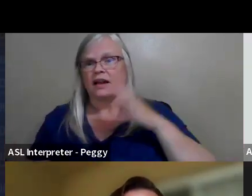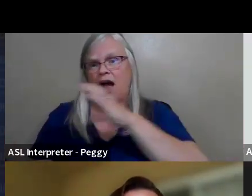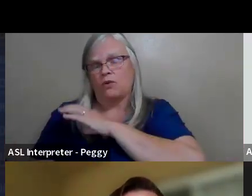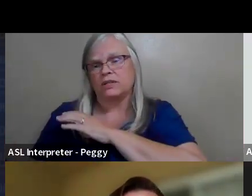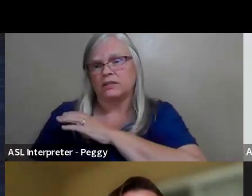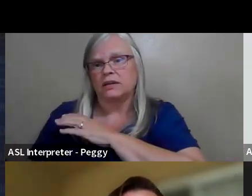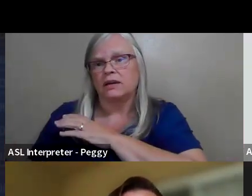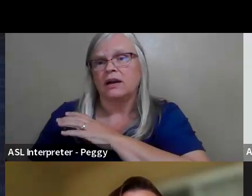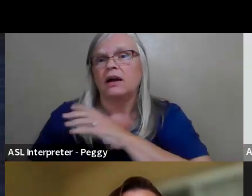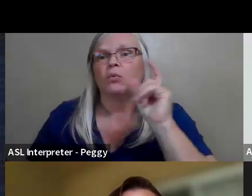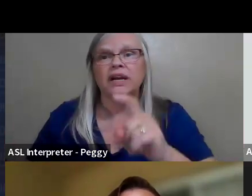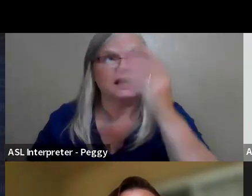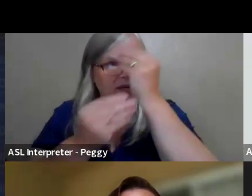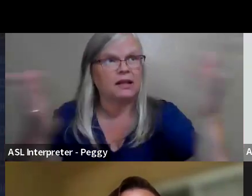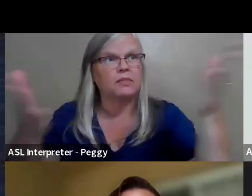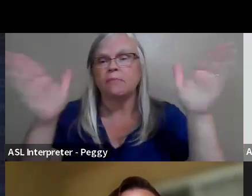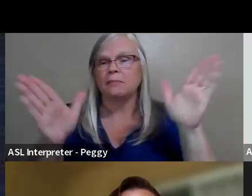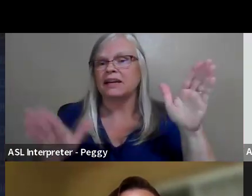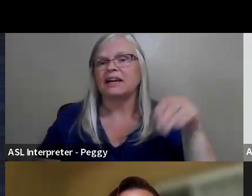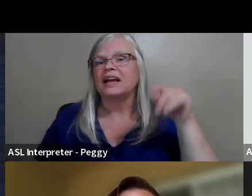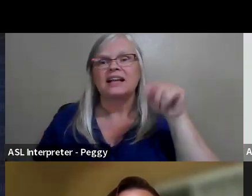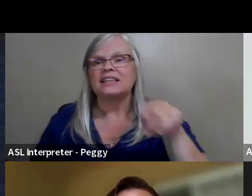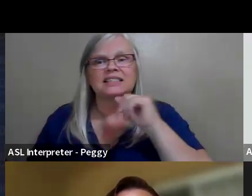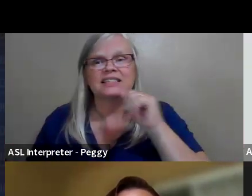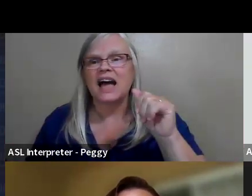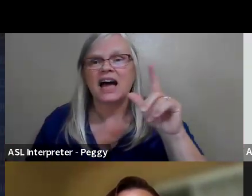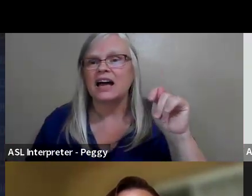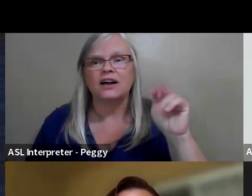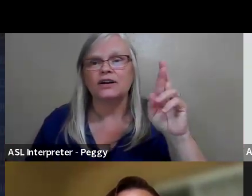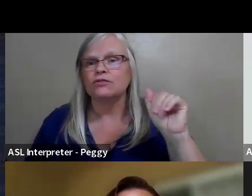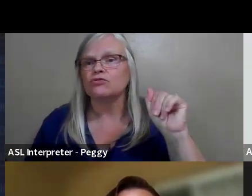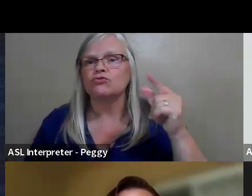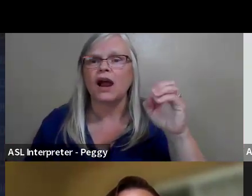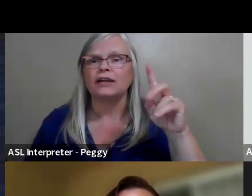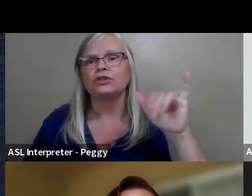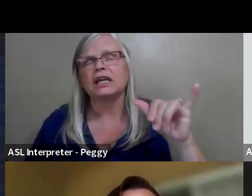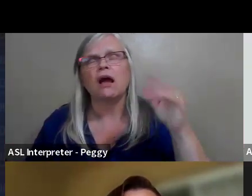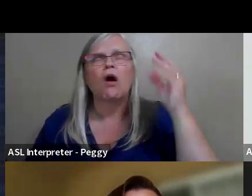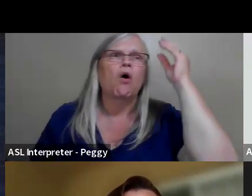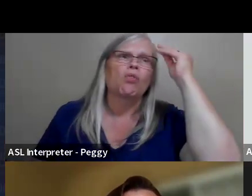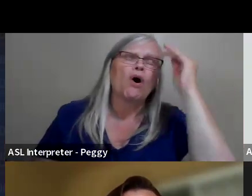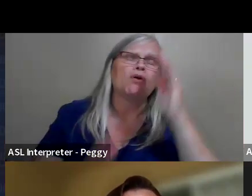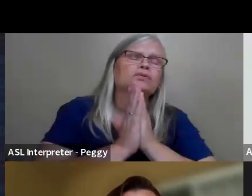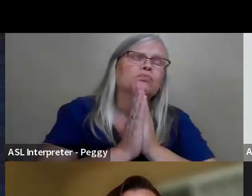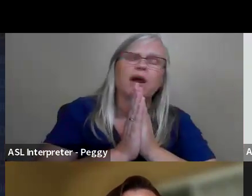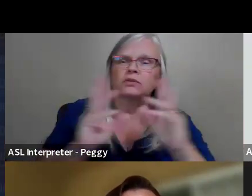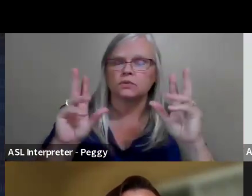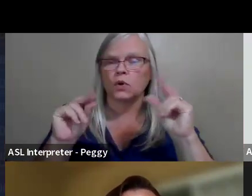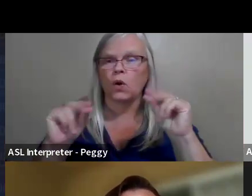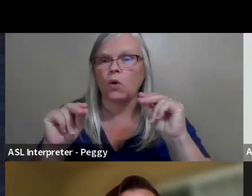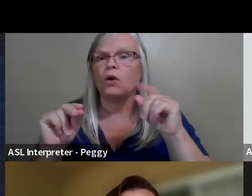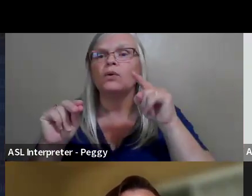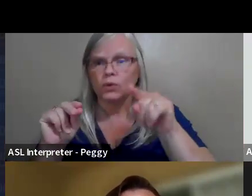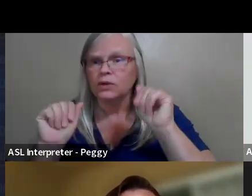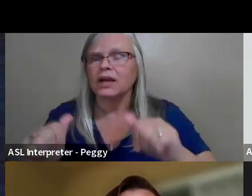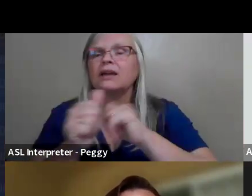the public about these are not tragedies that require, thoughts and prayers. These are things that are completely